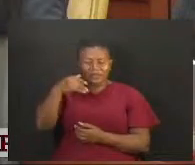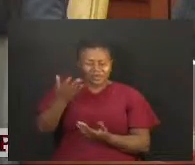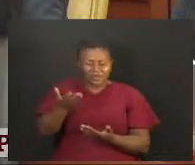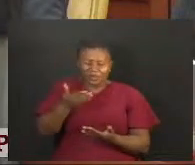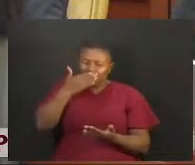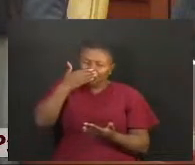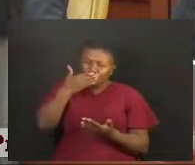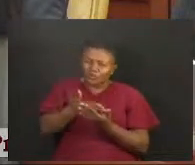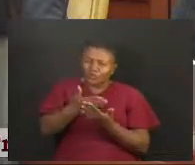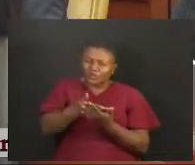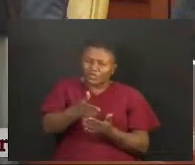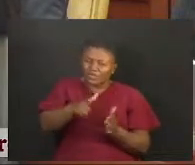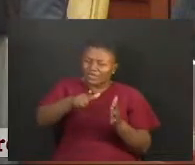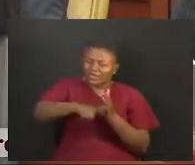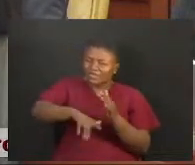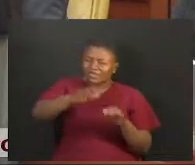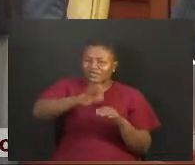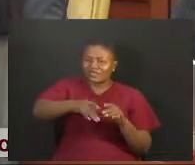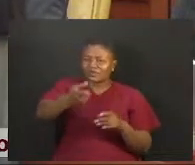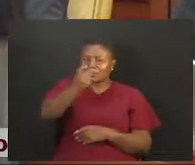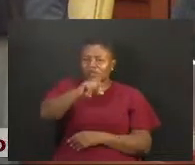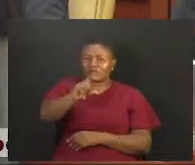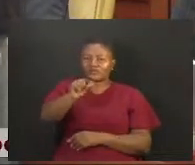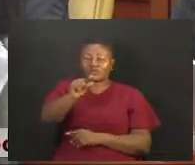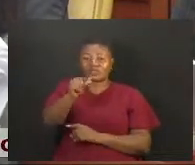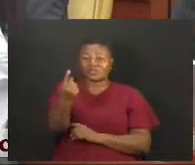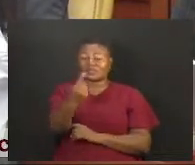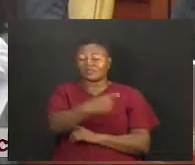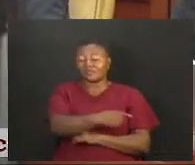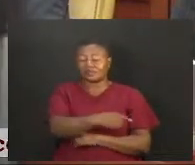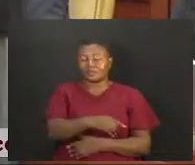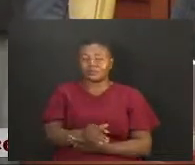than 120 days.